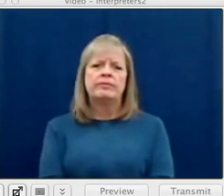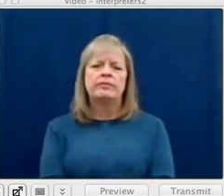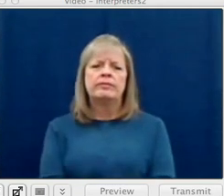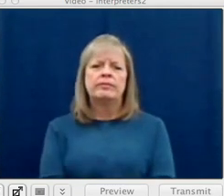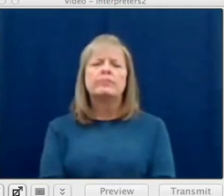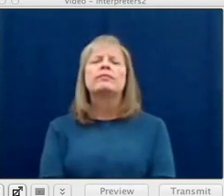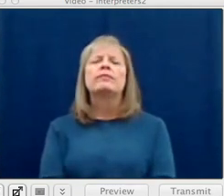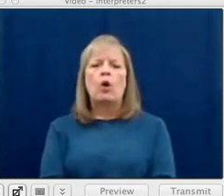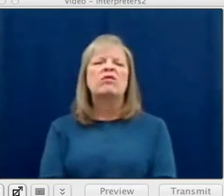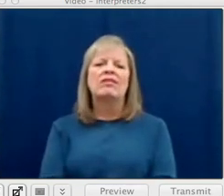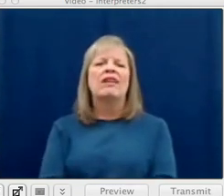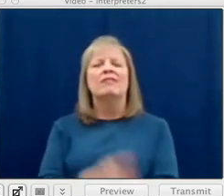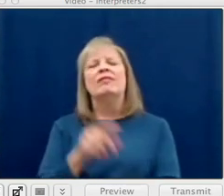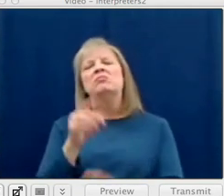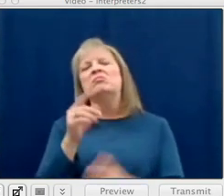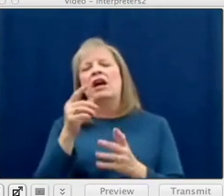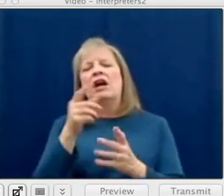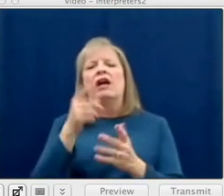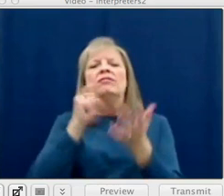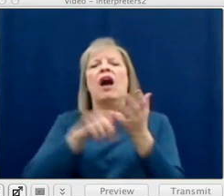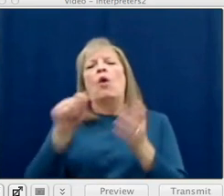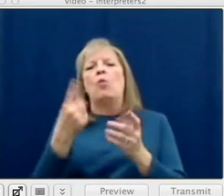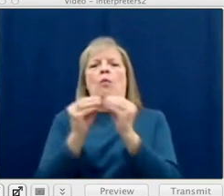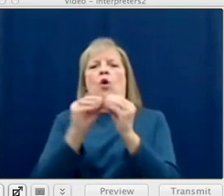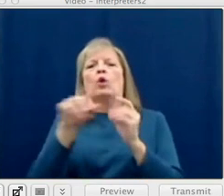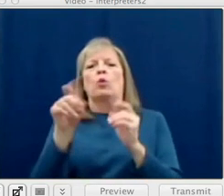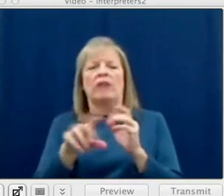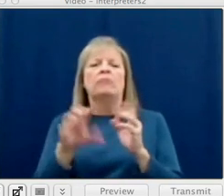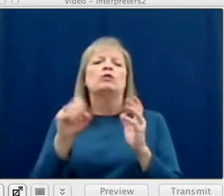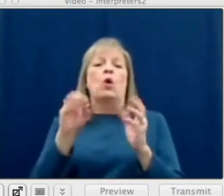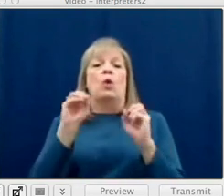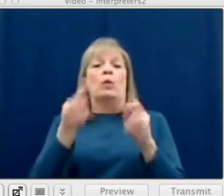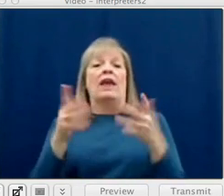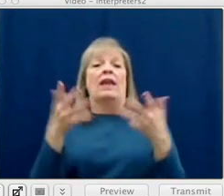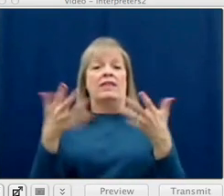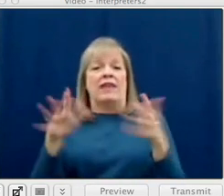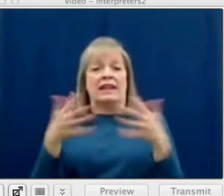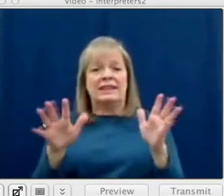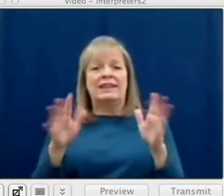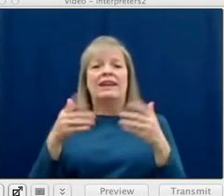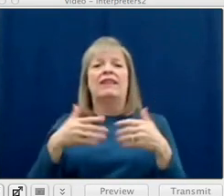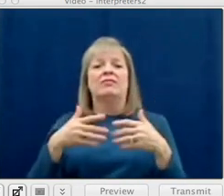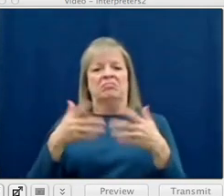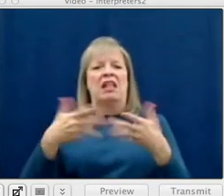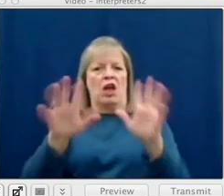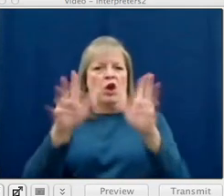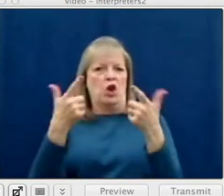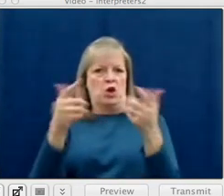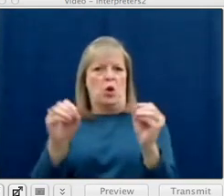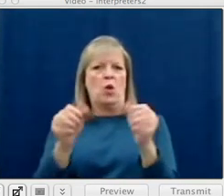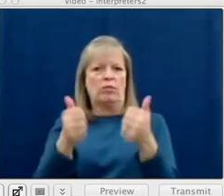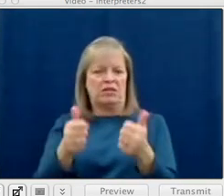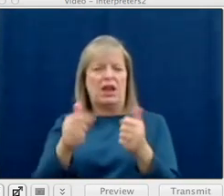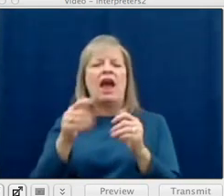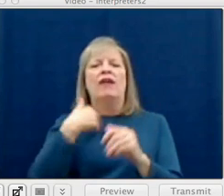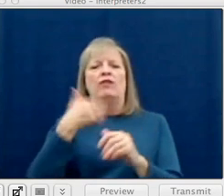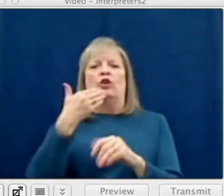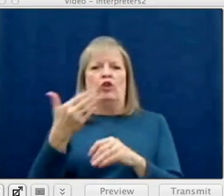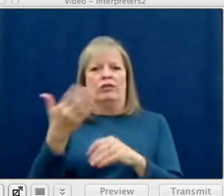Oh, just another question. So that is all. I'll go ahead and let everybody go. Have a good rest of your Saturday